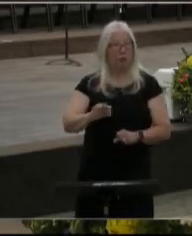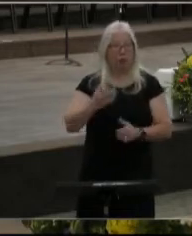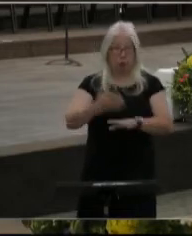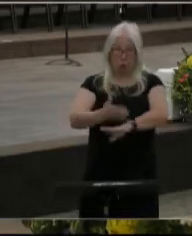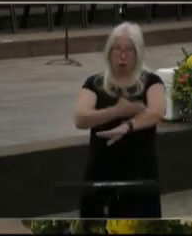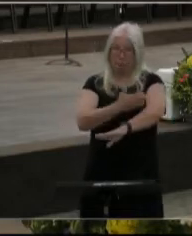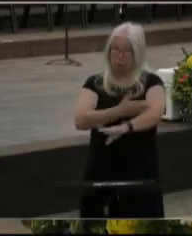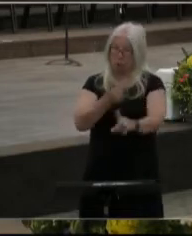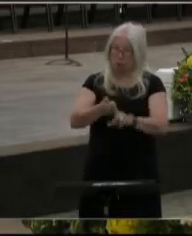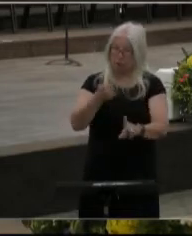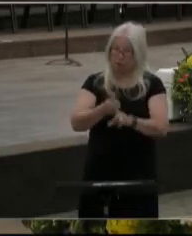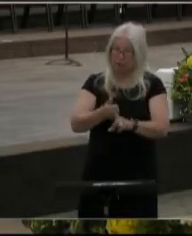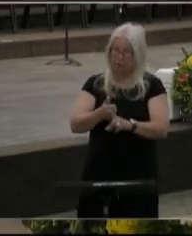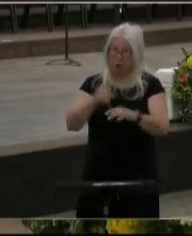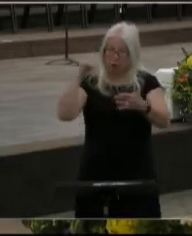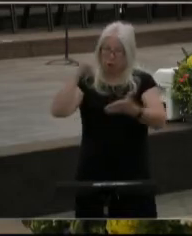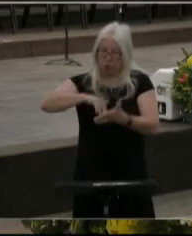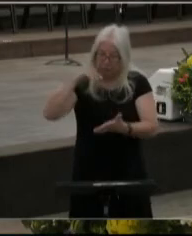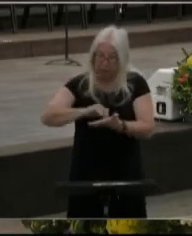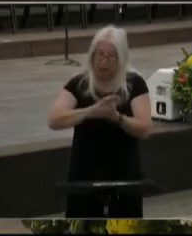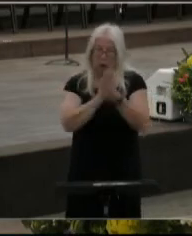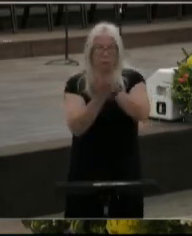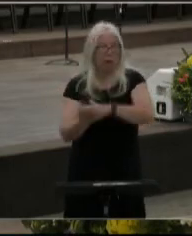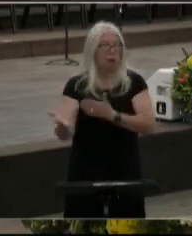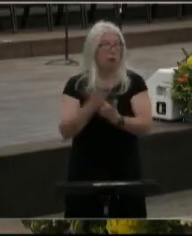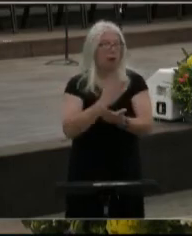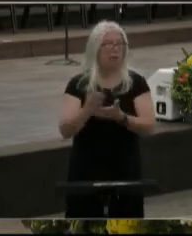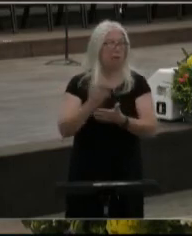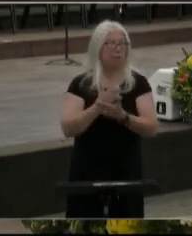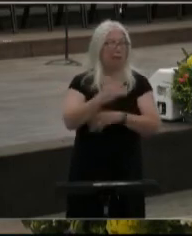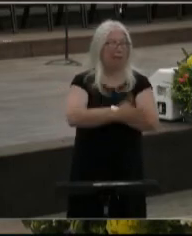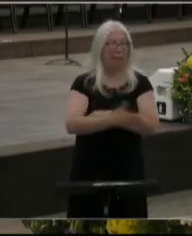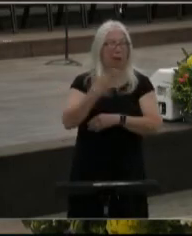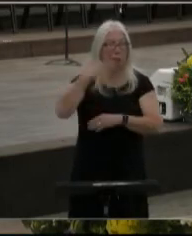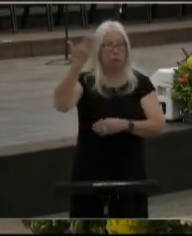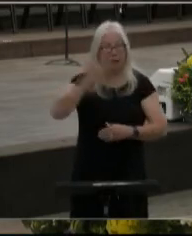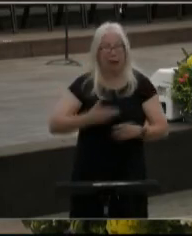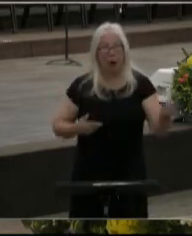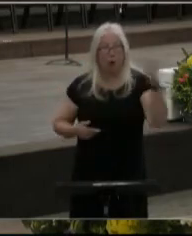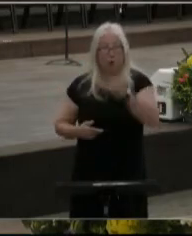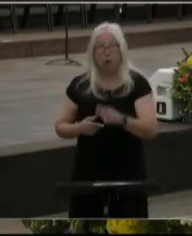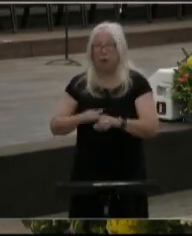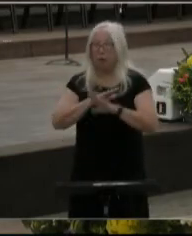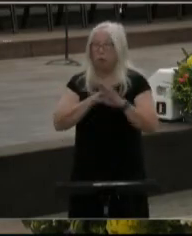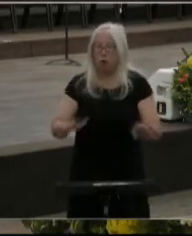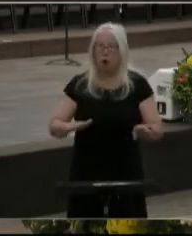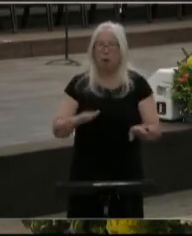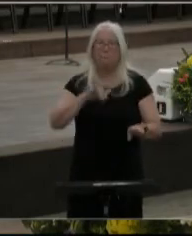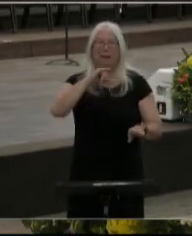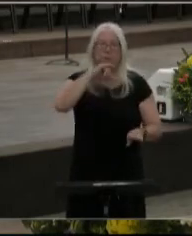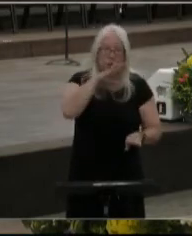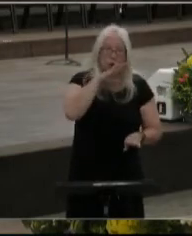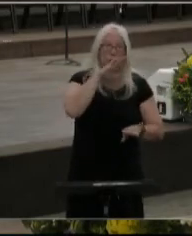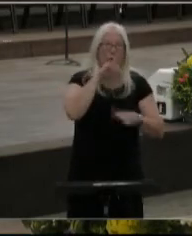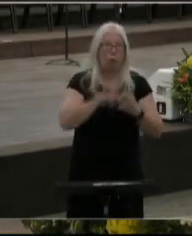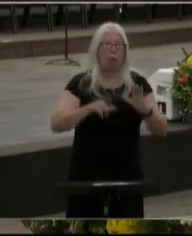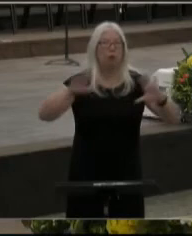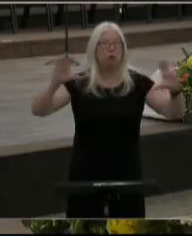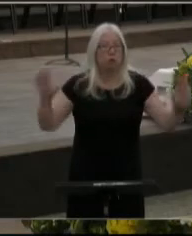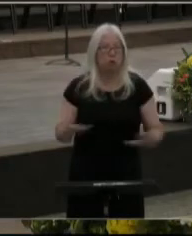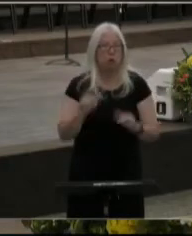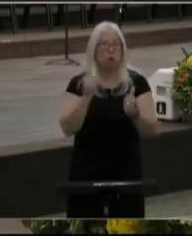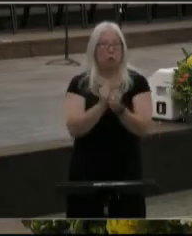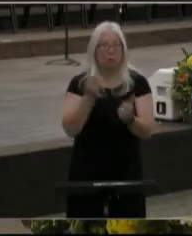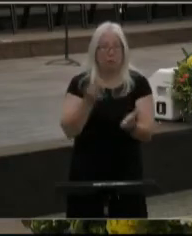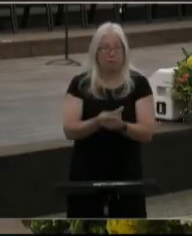improve yourself. You study. You become where everybody in the county wants to hire you. But don't be dirty on what you do with